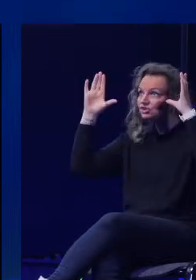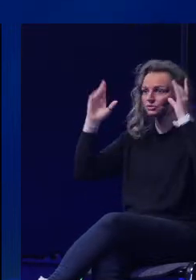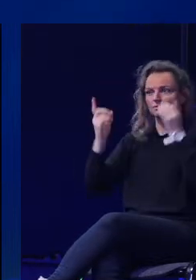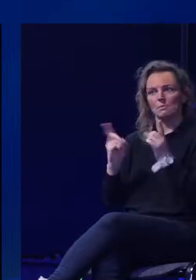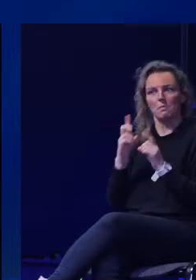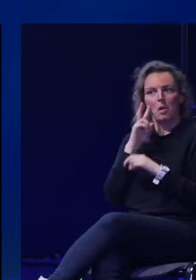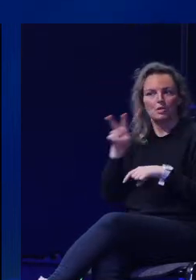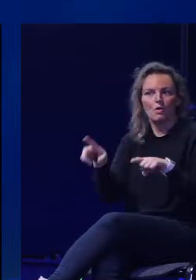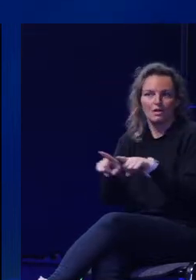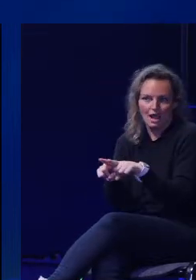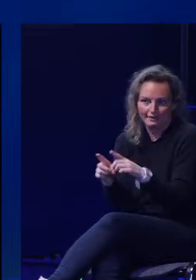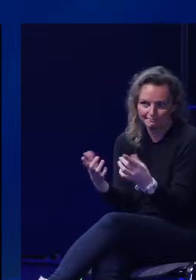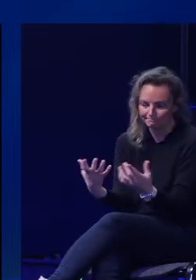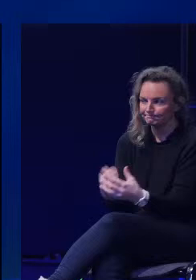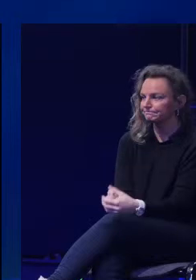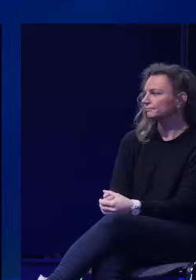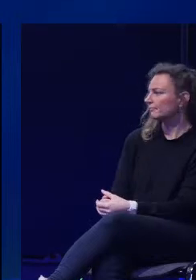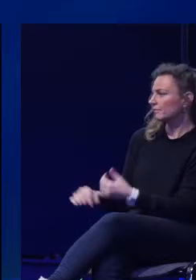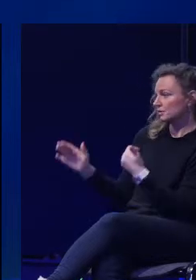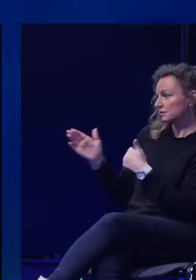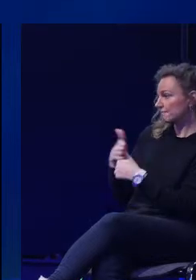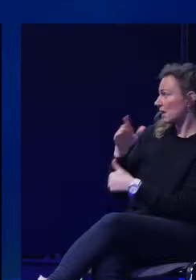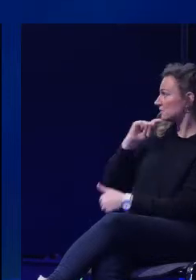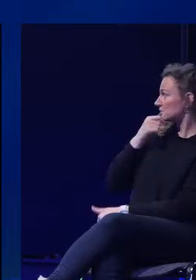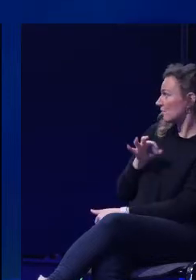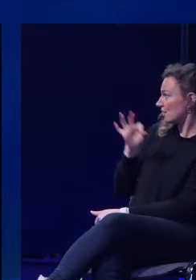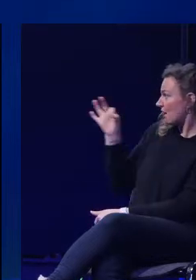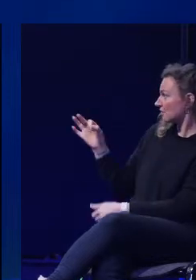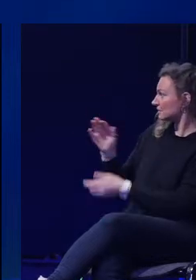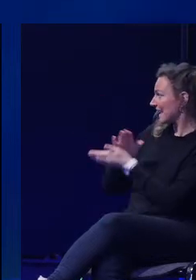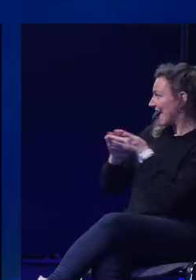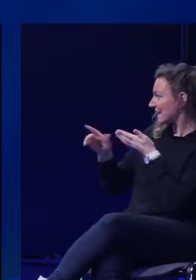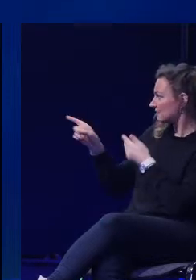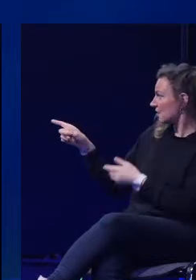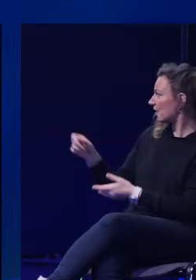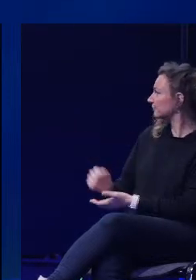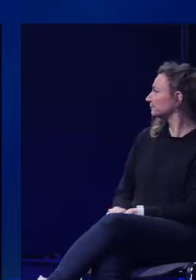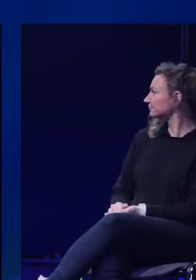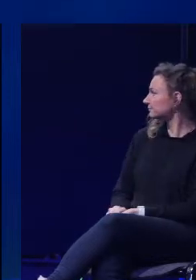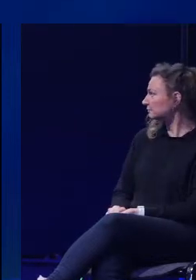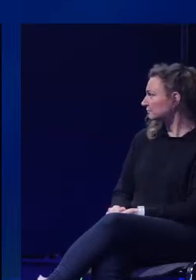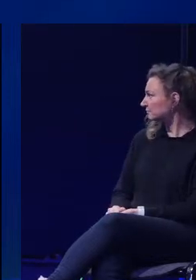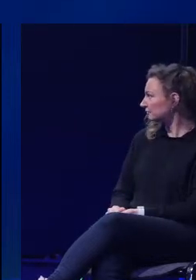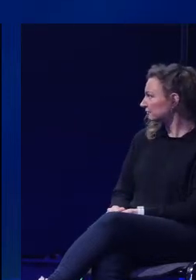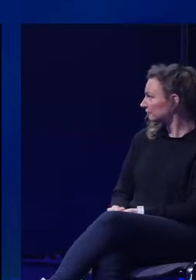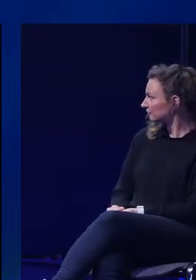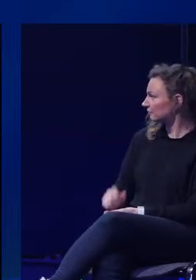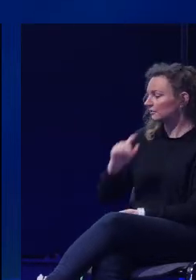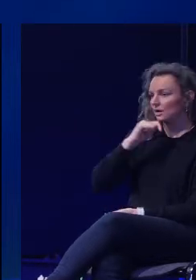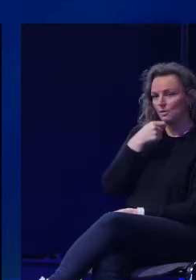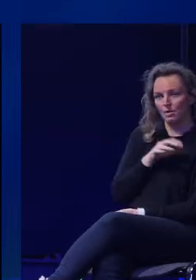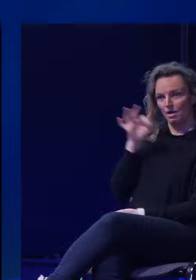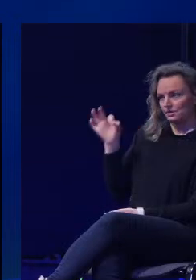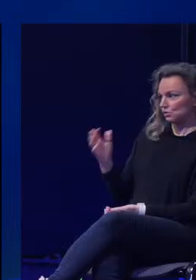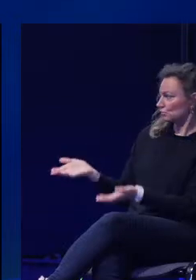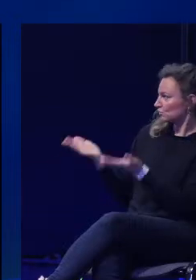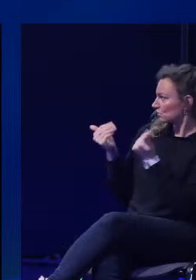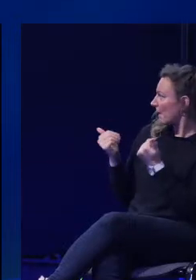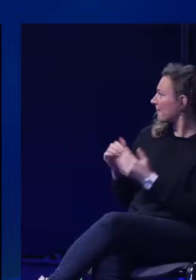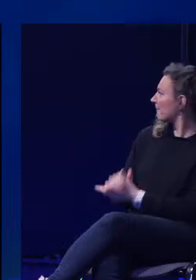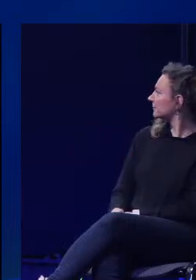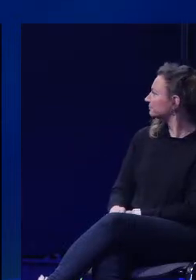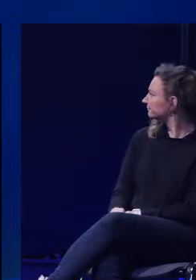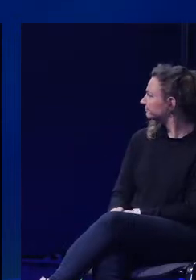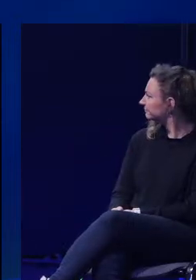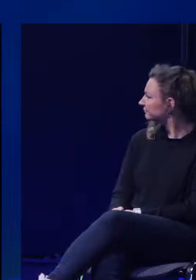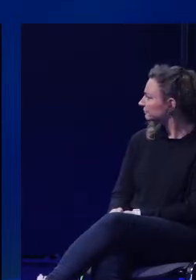We'll first ask Haider to come up. So that's going to be a sort of quick sort of transitions. And Haider, I would actually ask you to come up now, so it's in the interest of